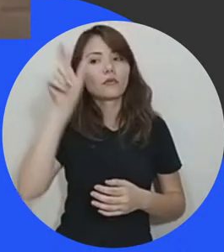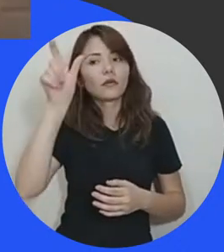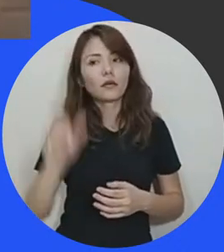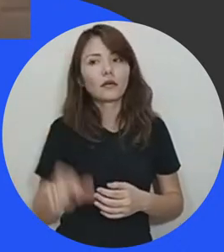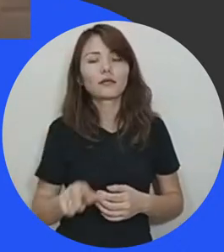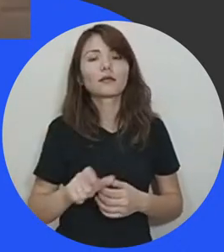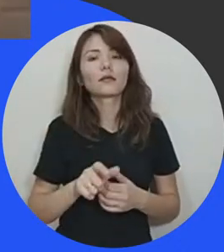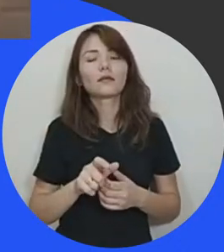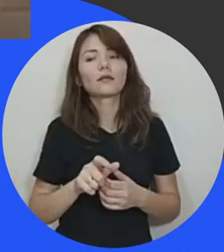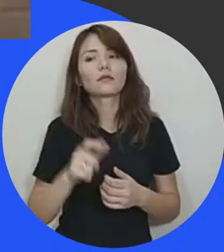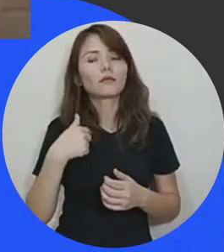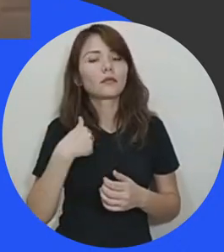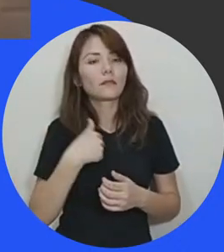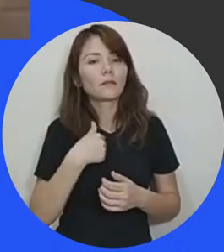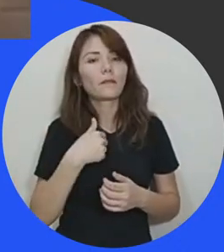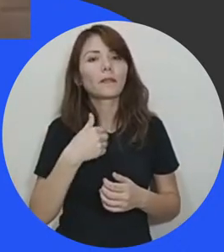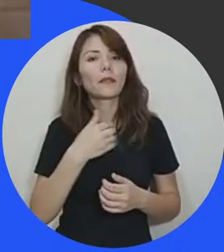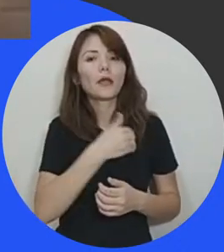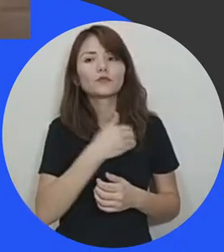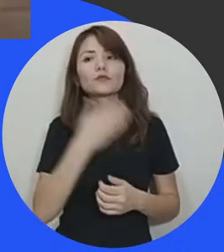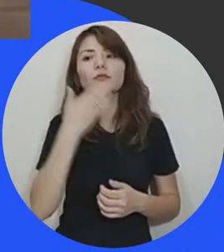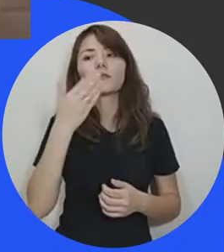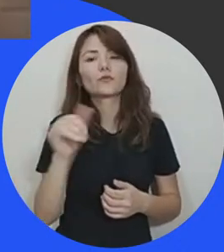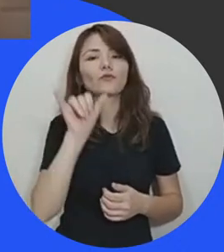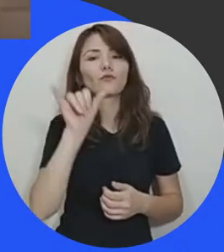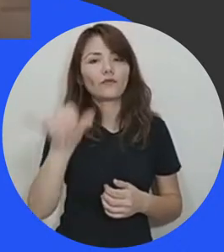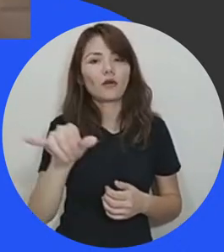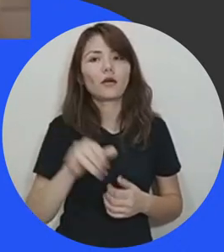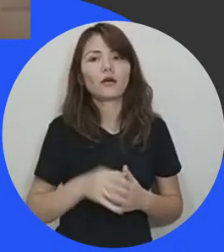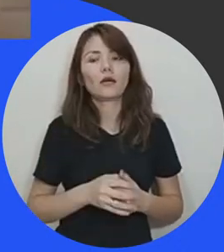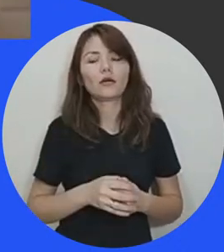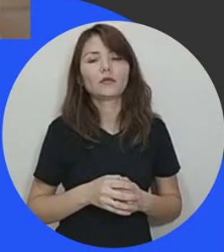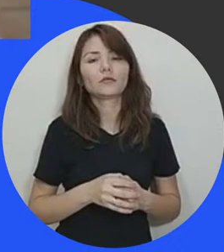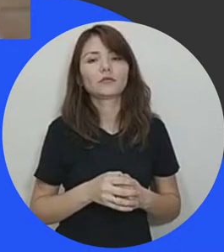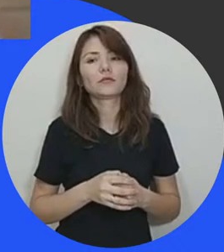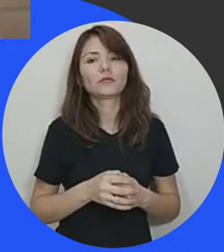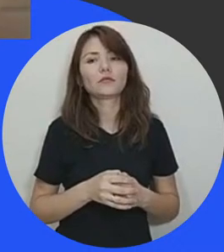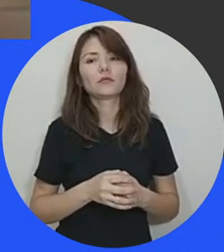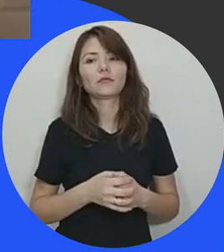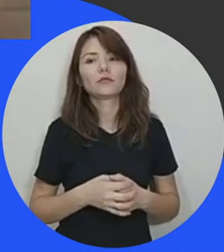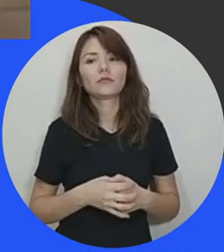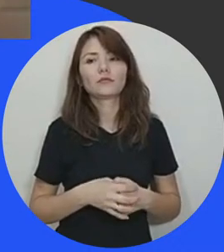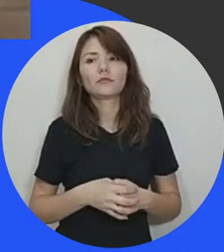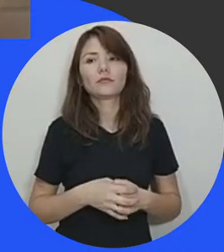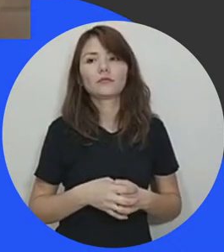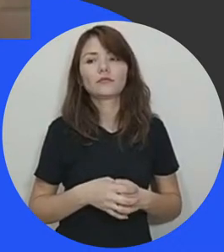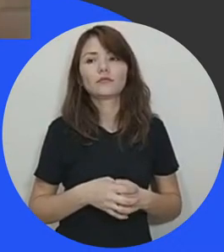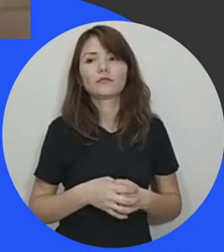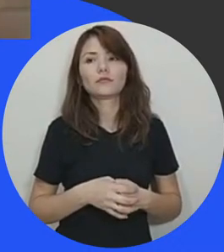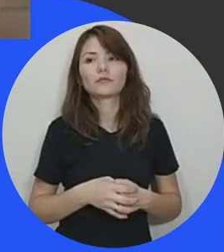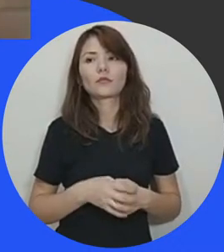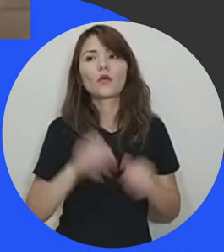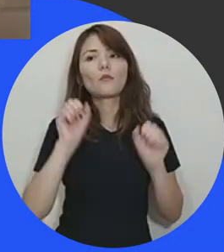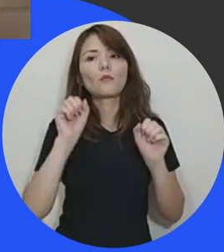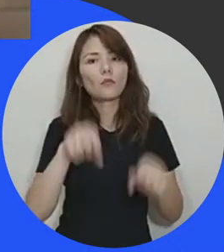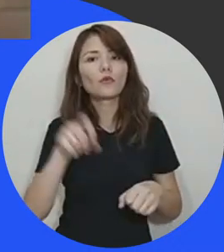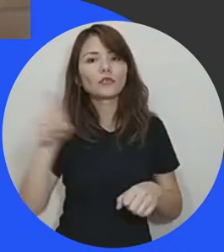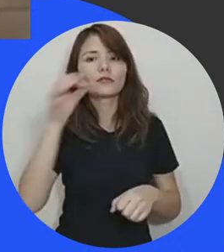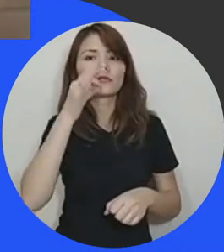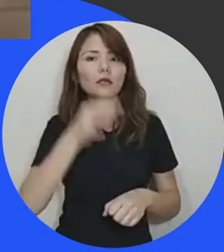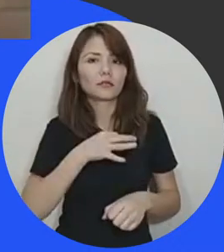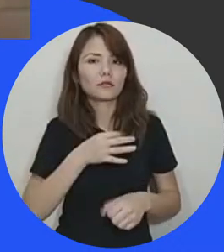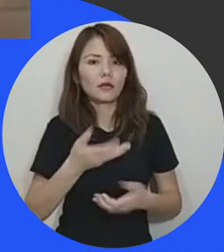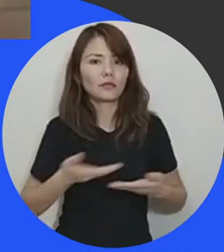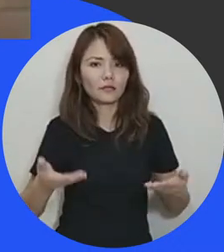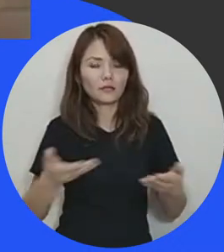if these mutations are spontaneous or not. Furthermore, can you tell at what replication cycle did the